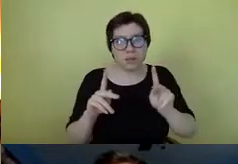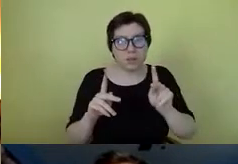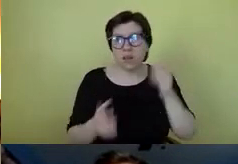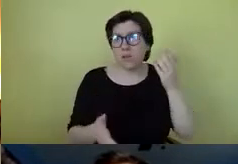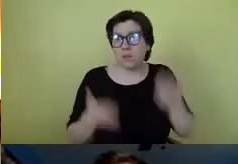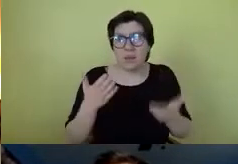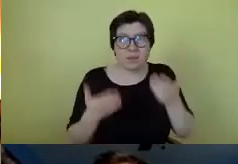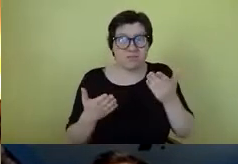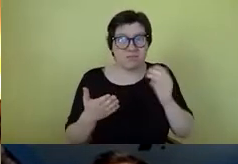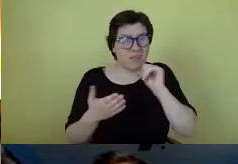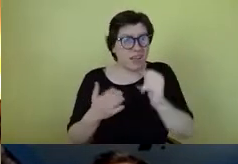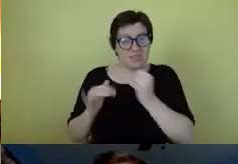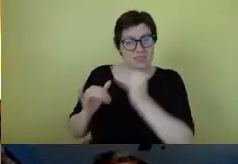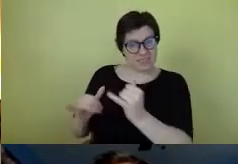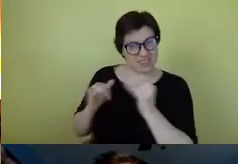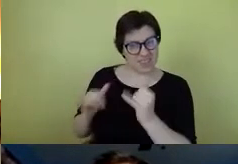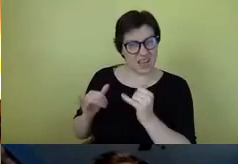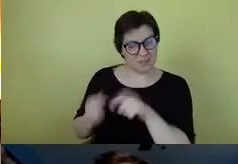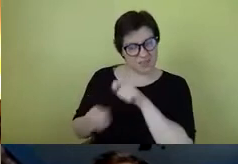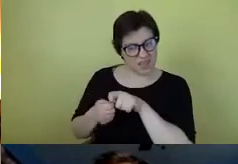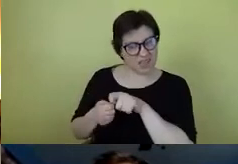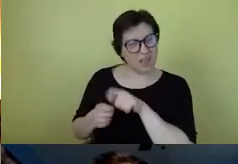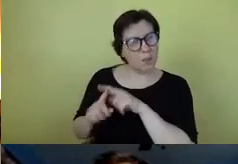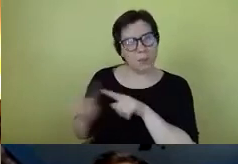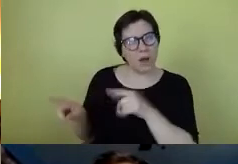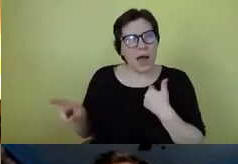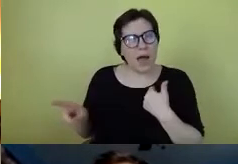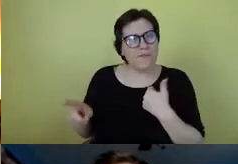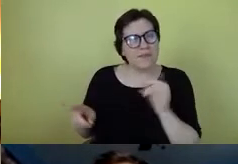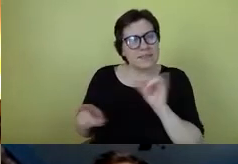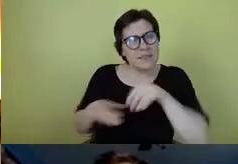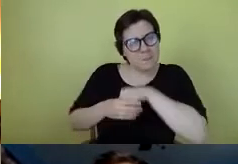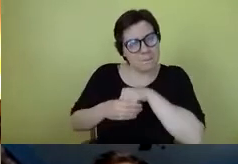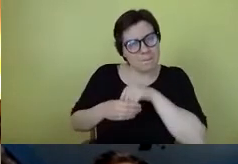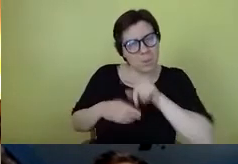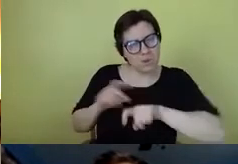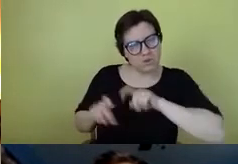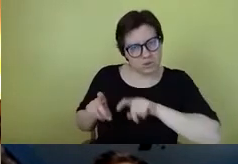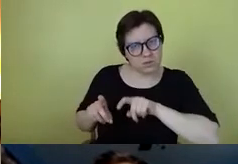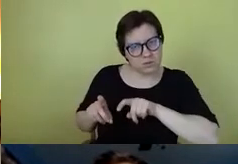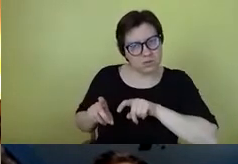be just like me, but who are asking the very same questions as I am?